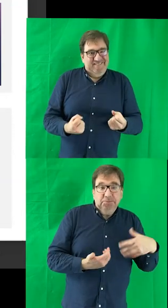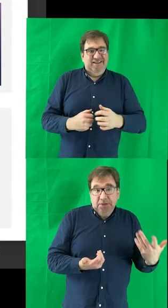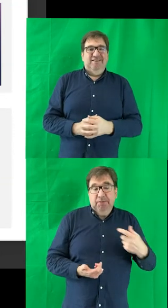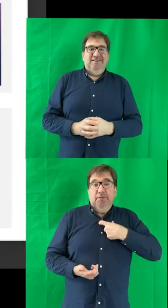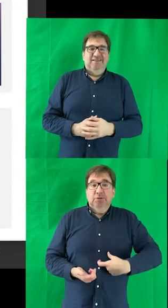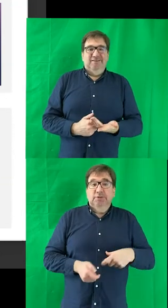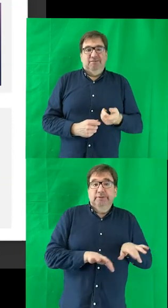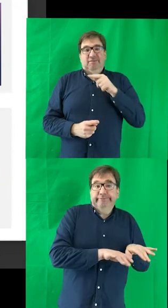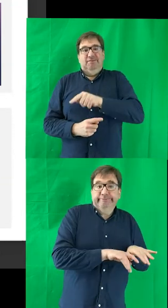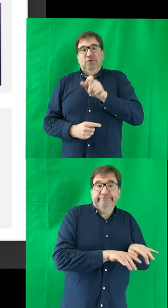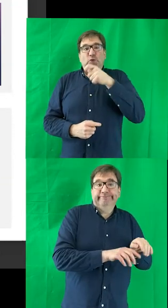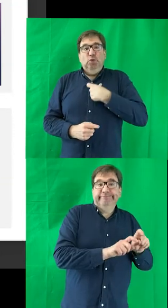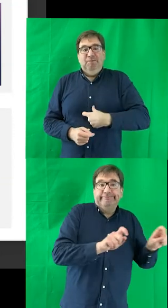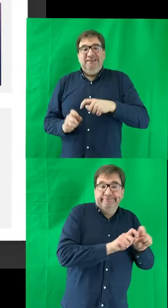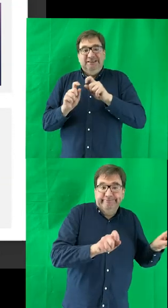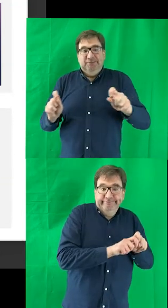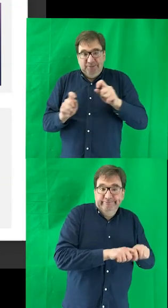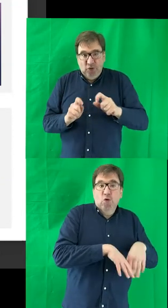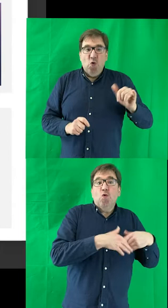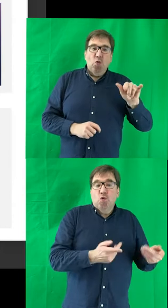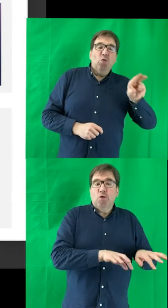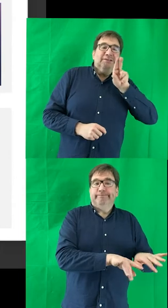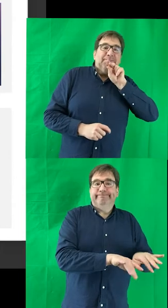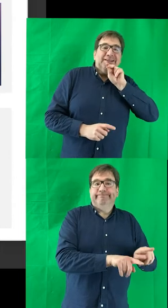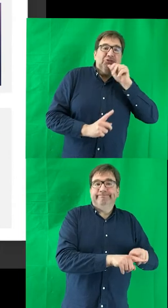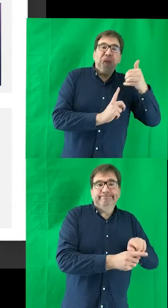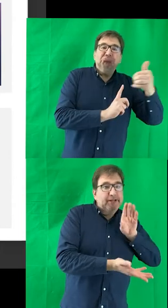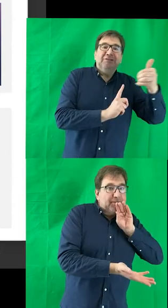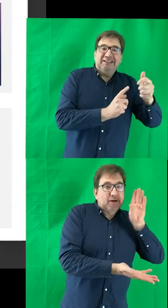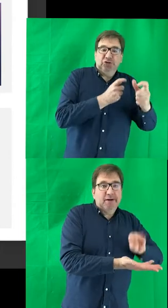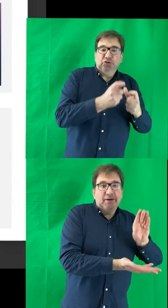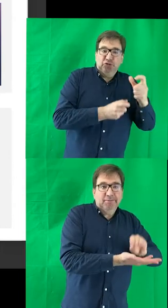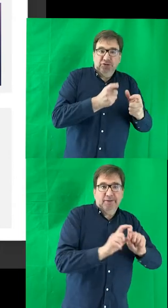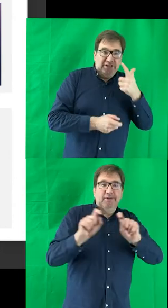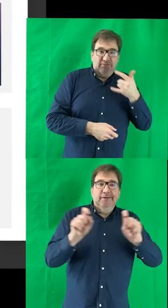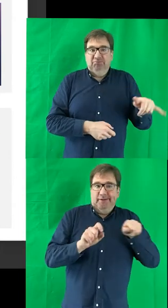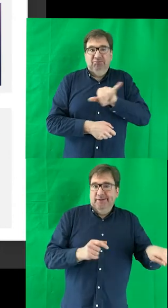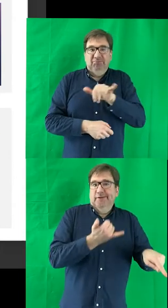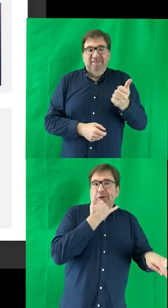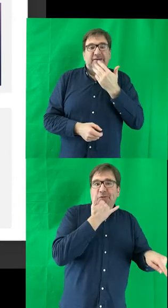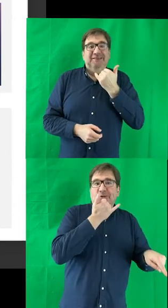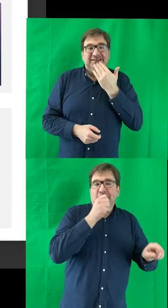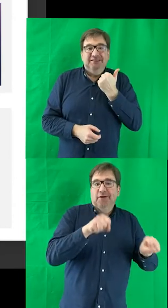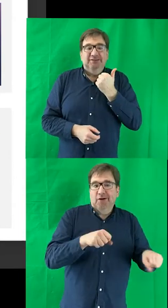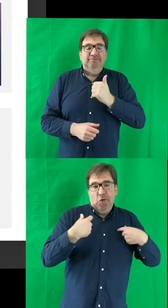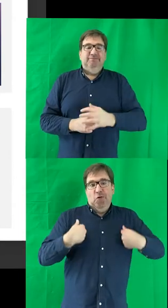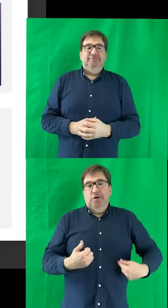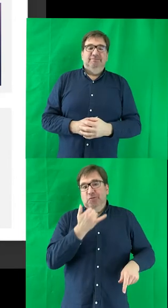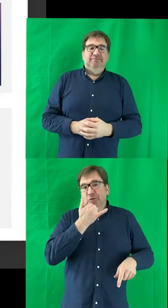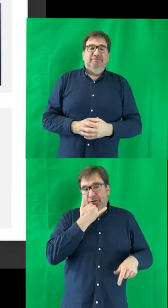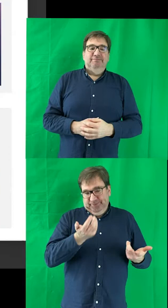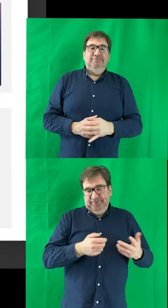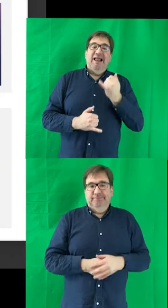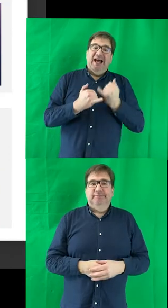mistakes, either on the part of the human subtitler or on the speech recognition engine.